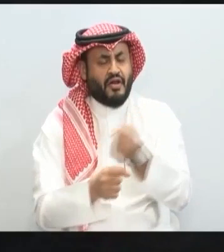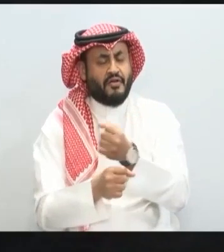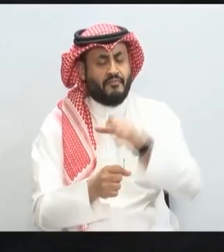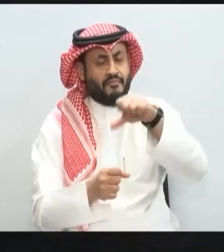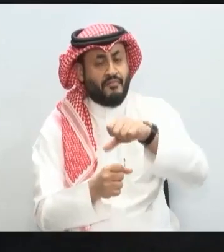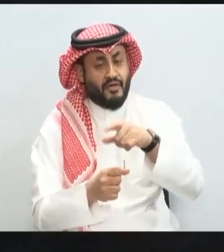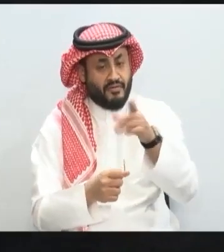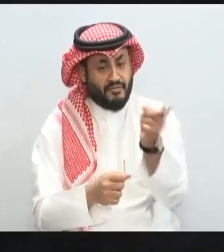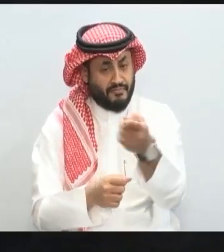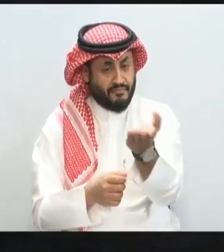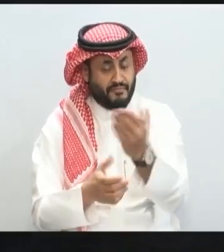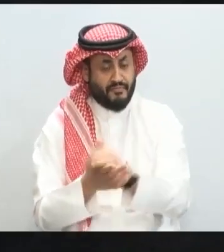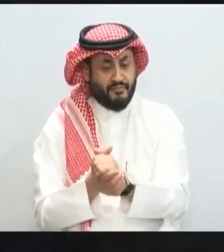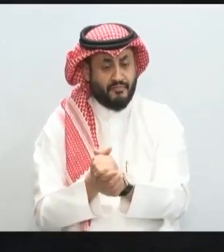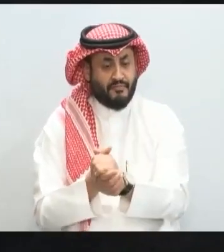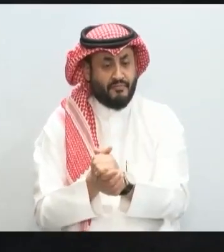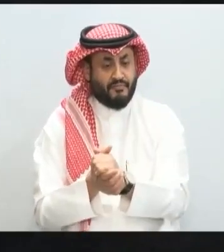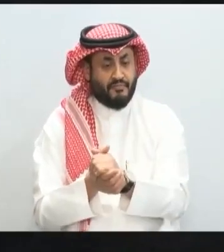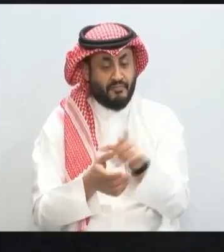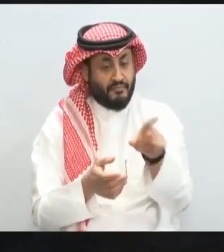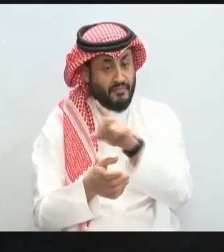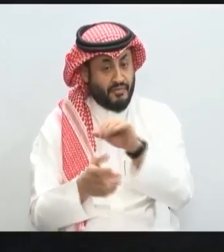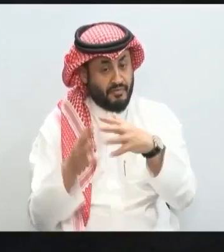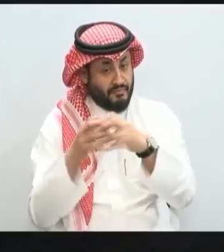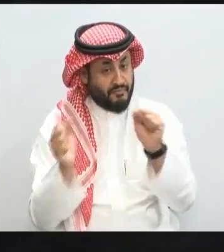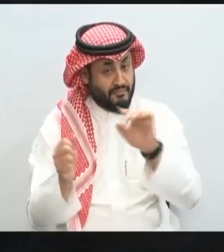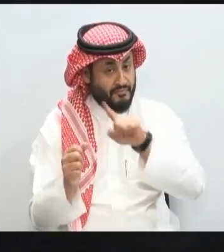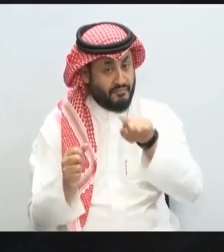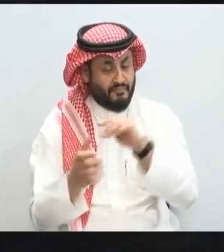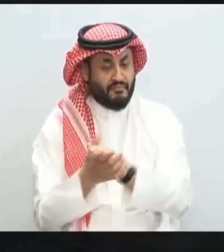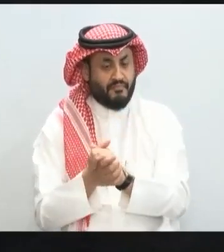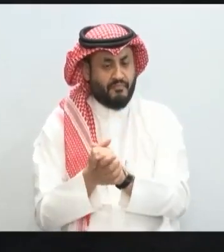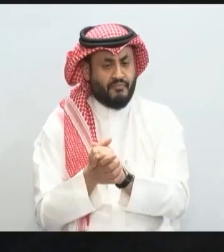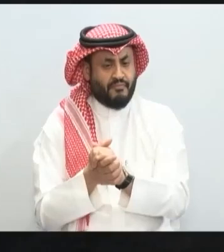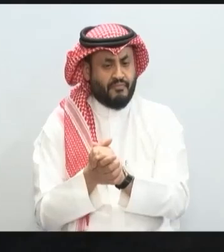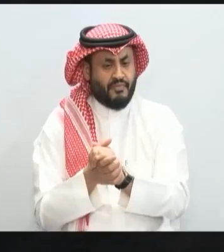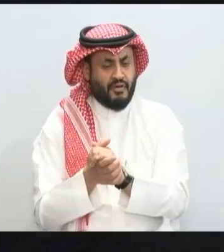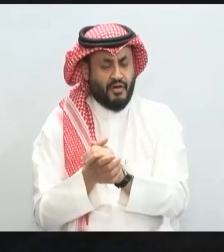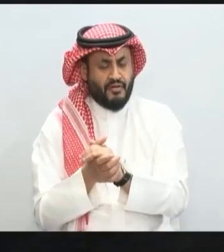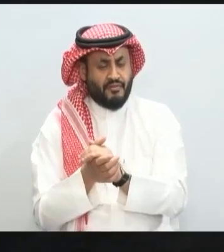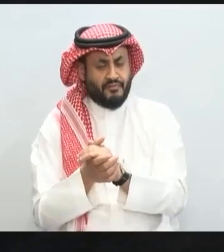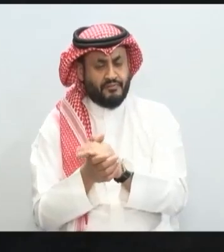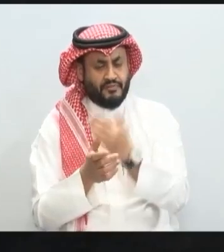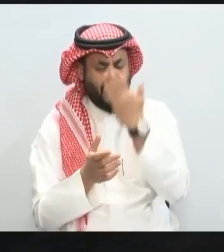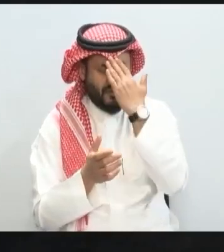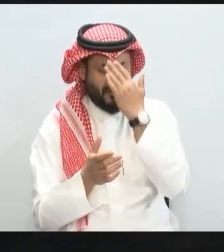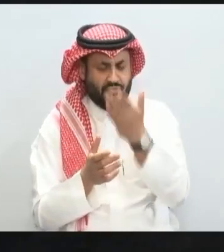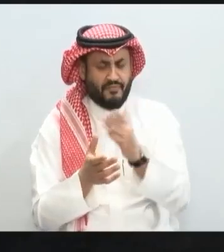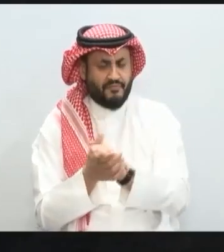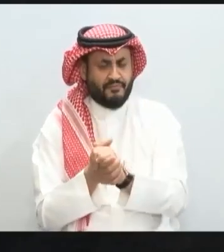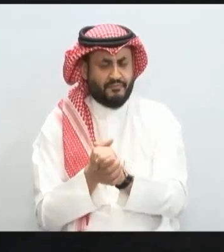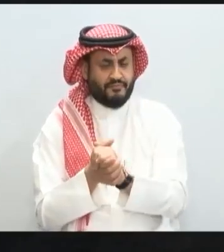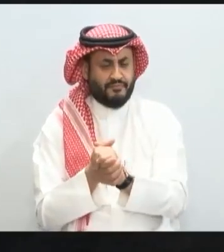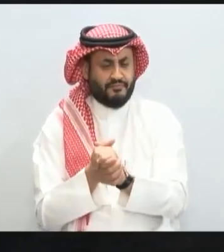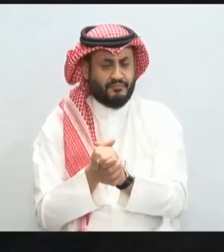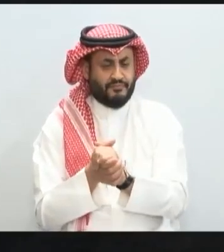wrong. But it's not what it means here. When you say that's a shame, it means that I wanted to do this, but now